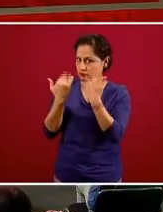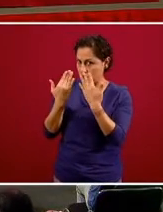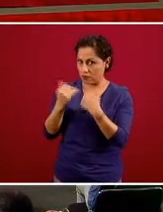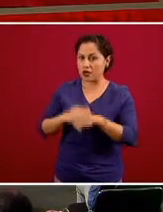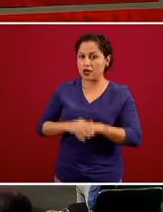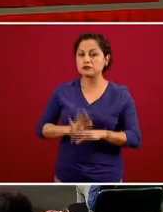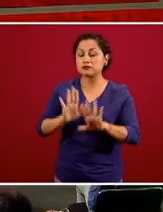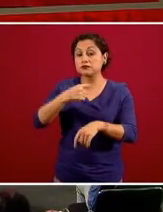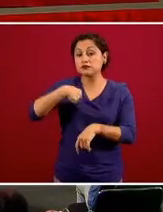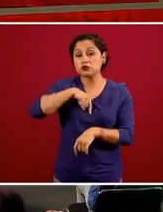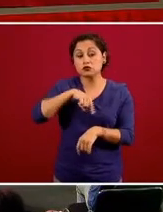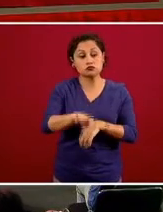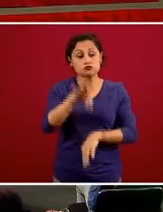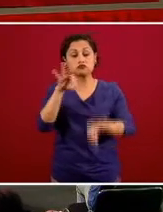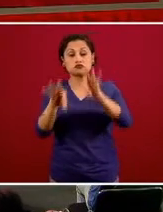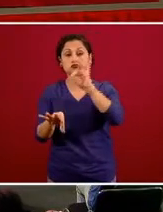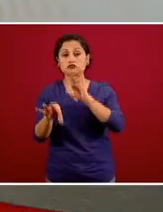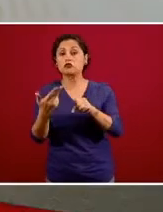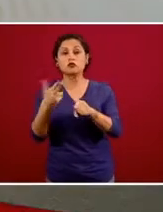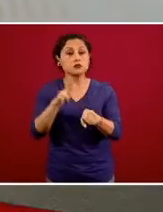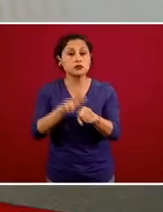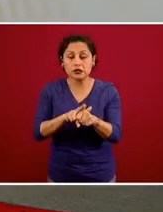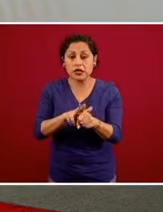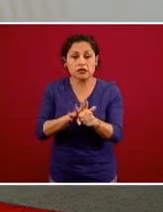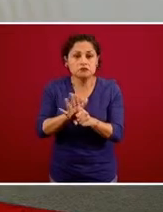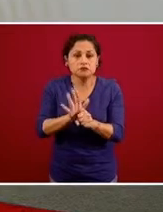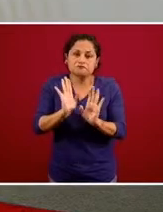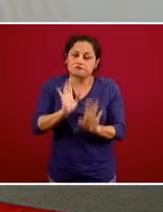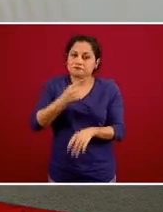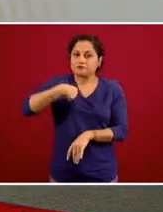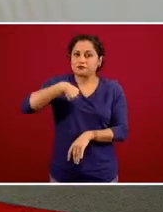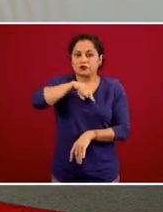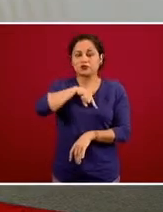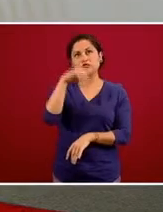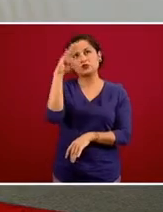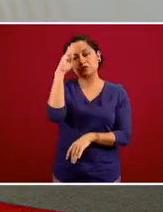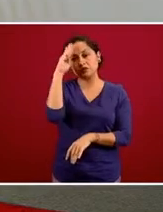overall. In total, we have 10 that are seeing